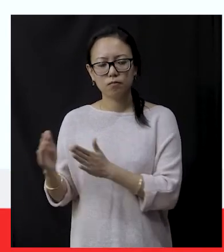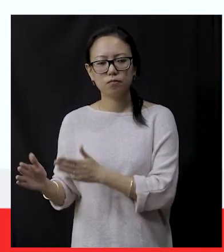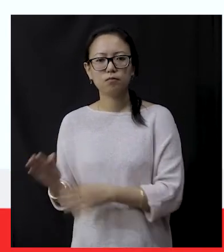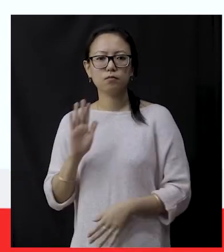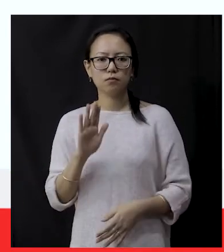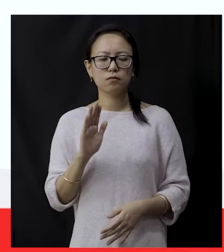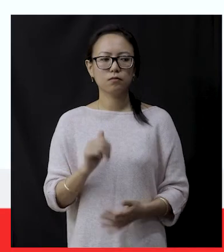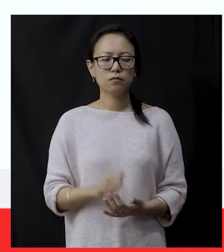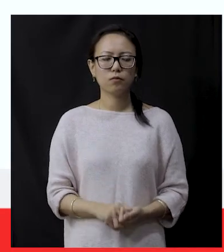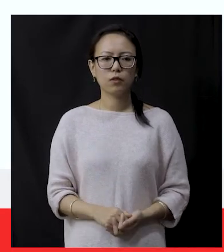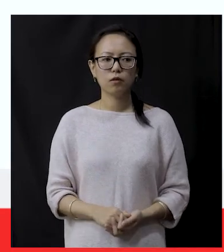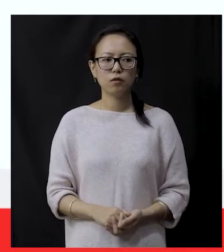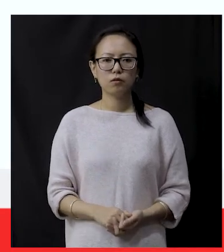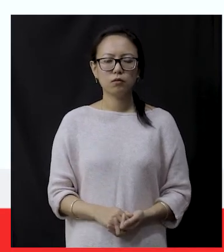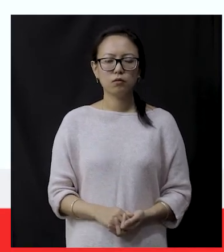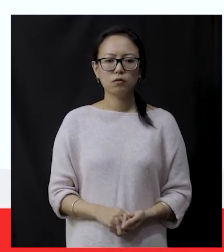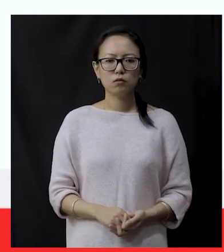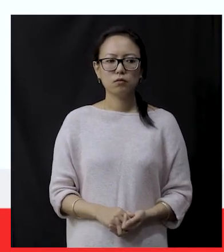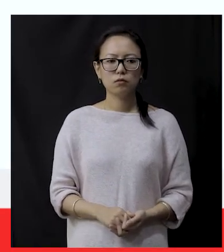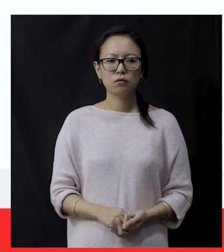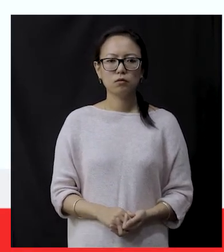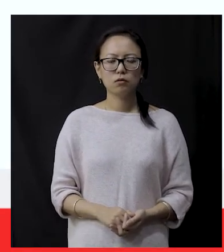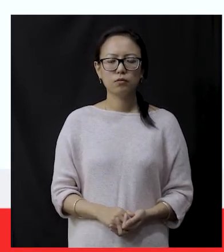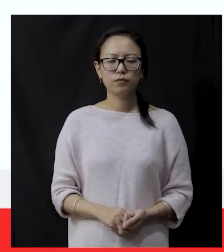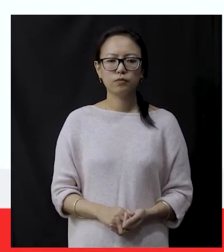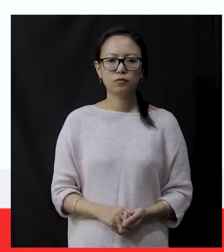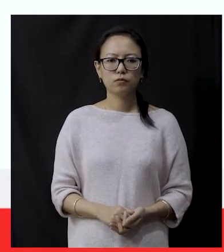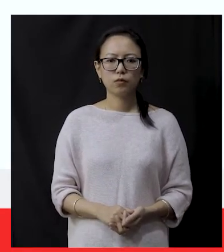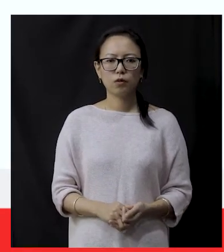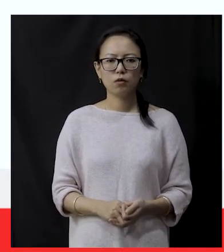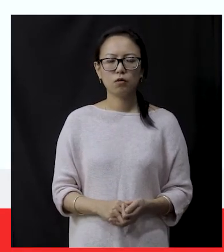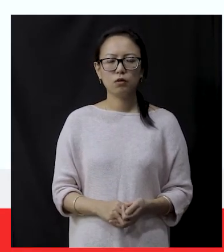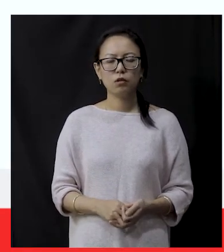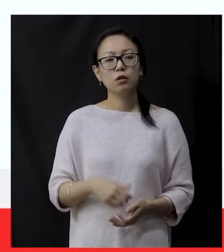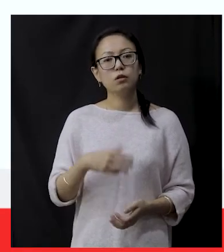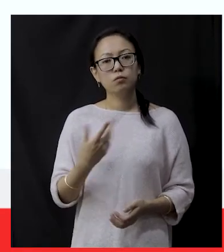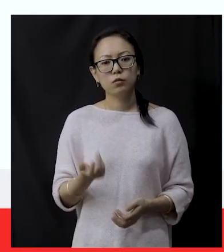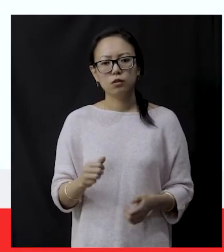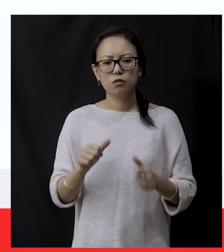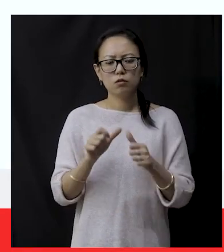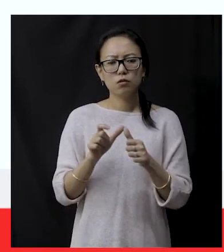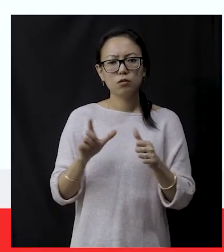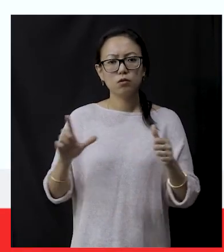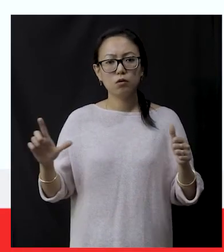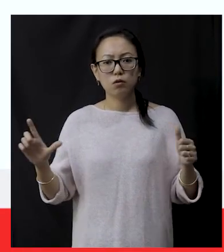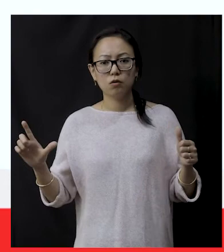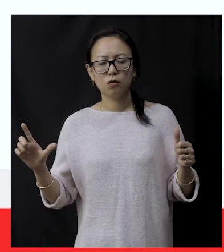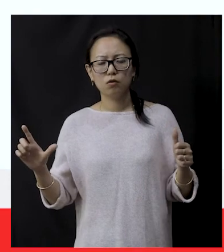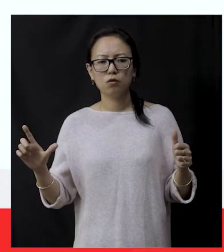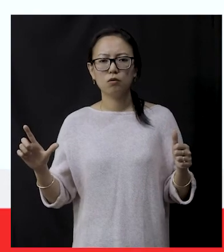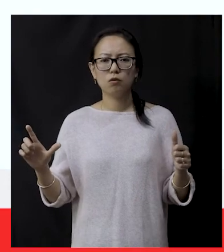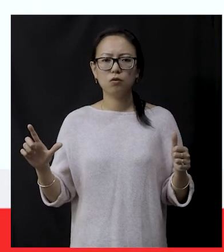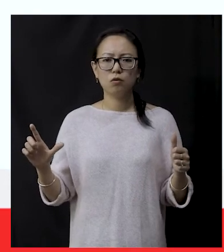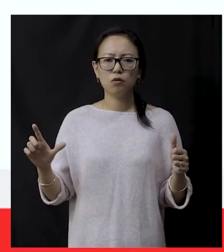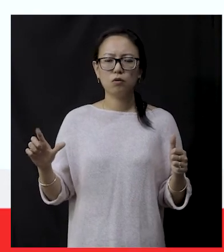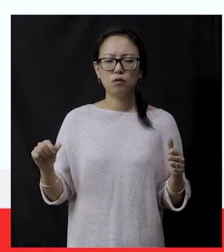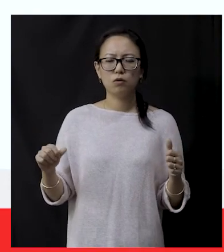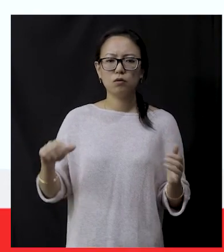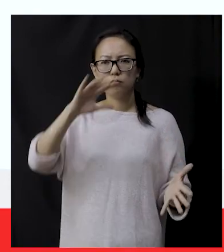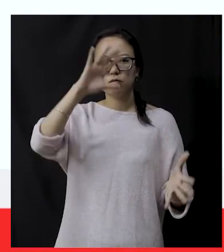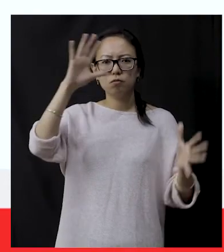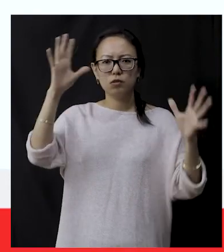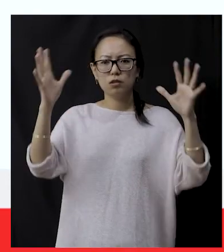Because students, all the part of the Earth does not get the the same